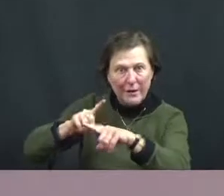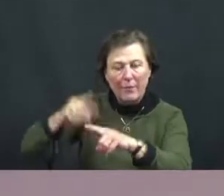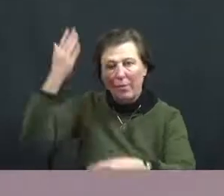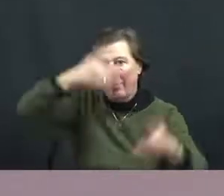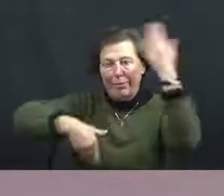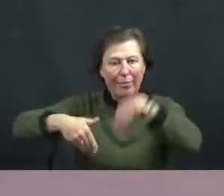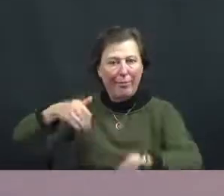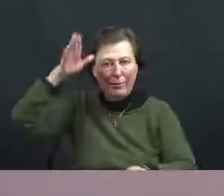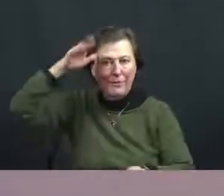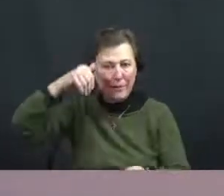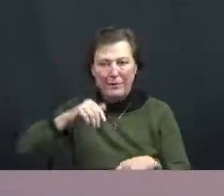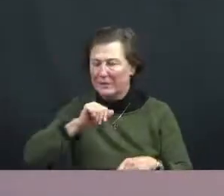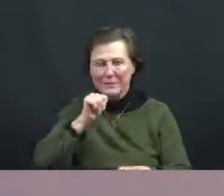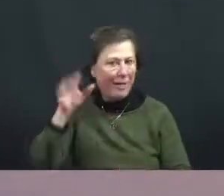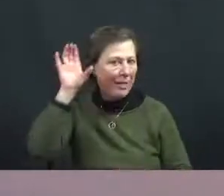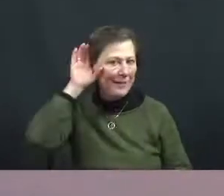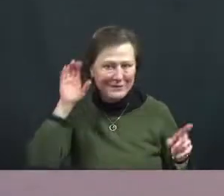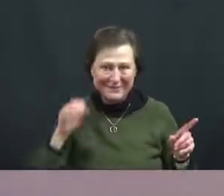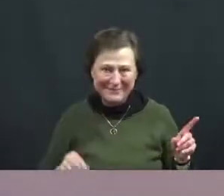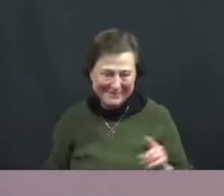obstinate to listen.